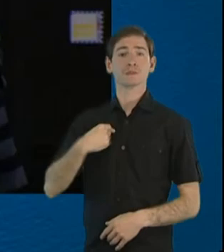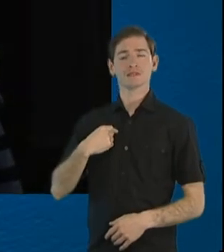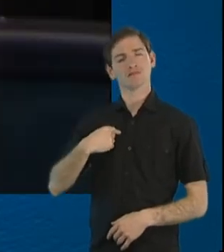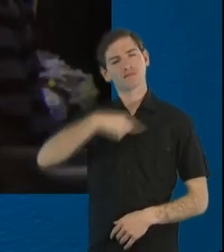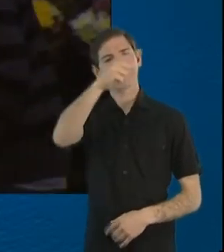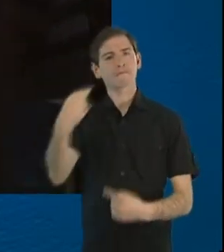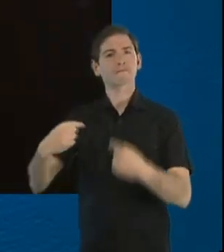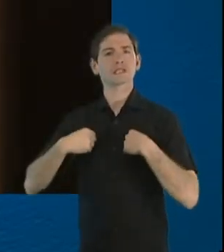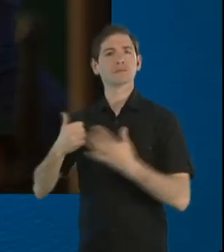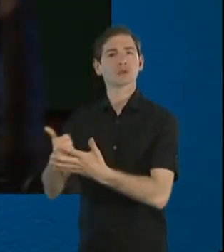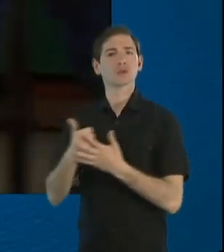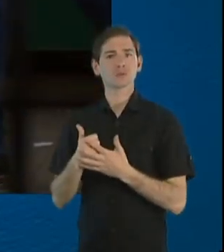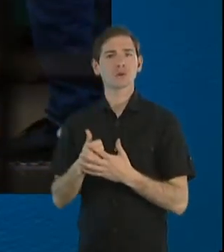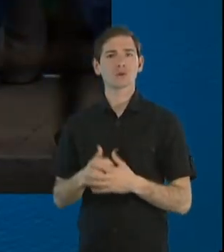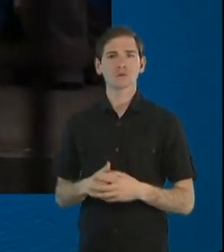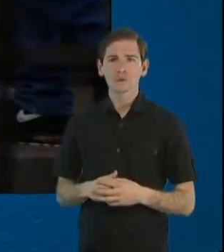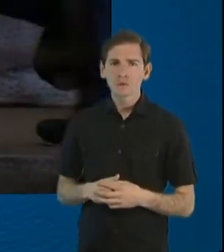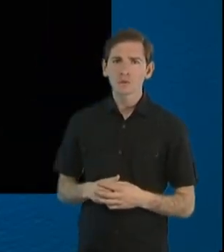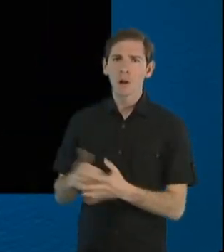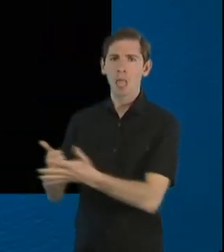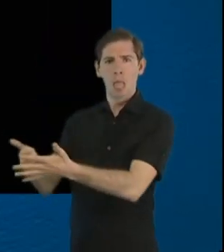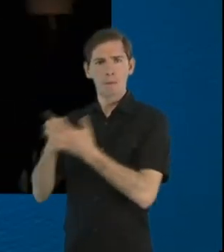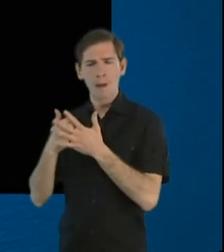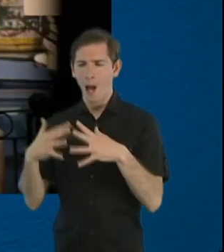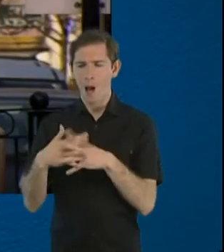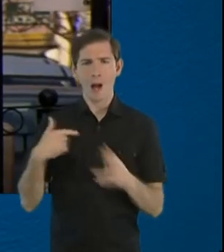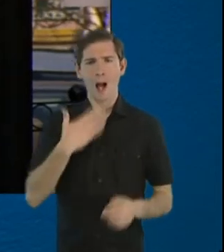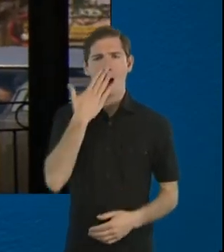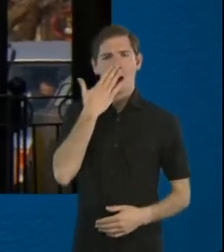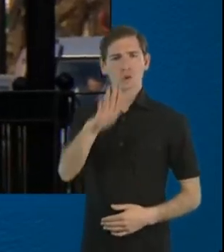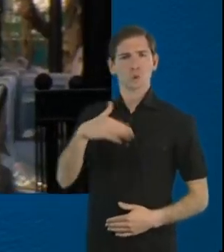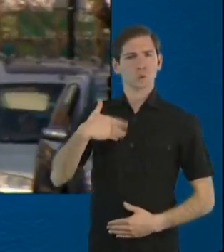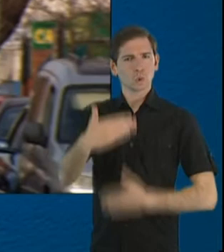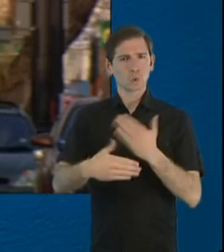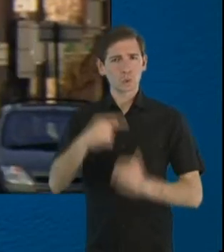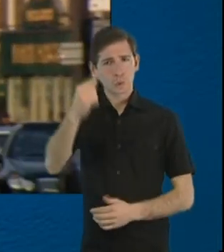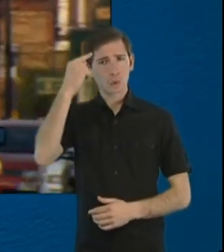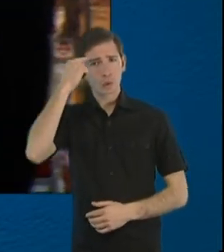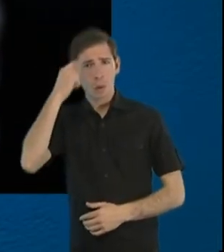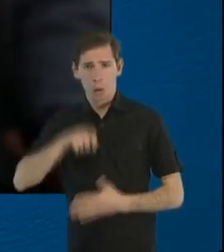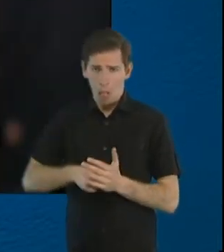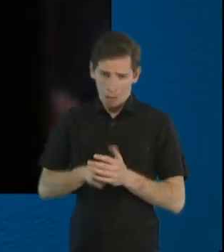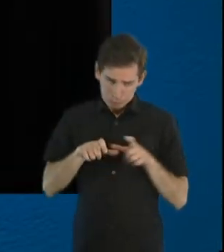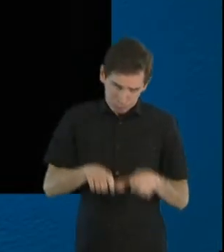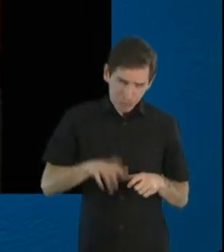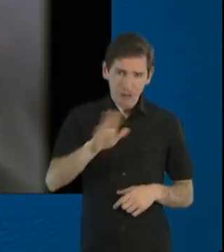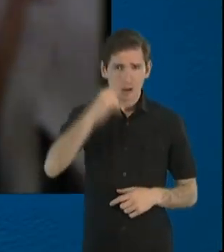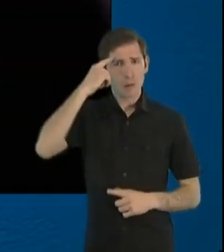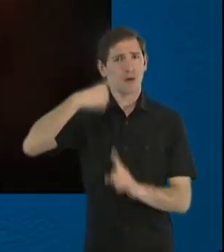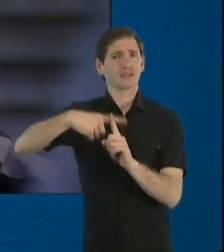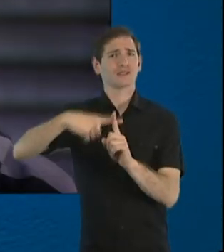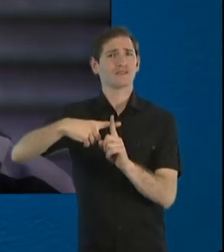recommended that I go see Victim Support. They helped me with attitude. They told